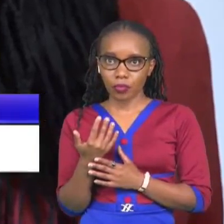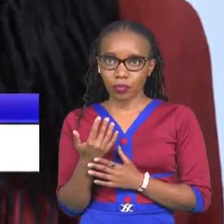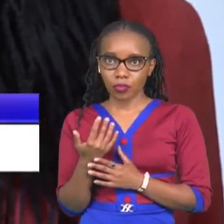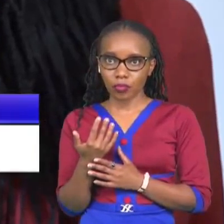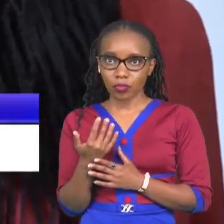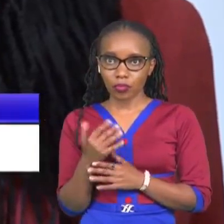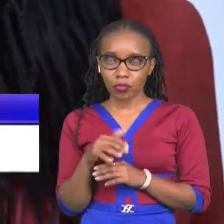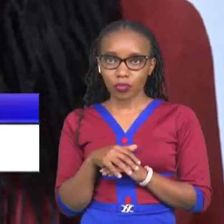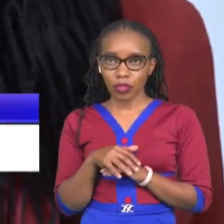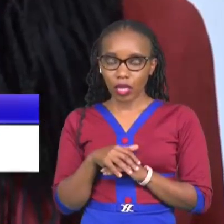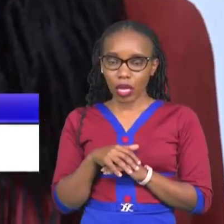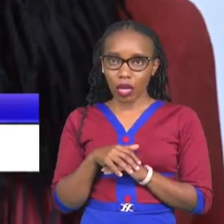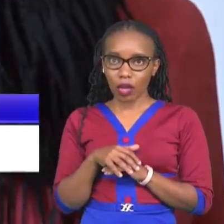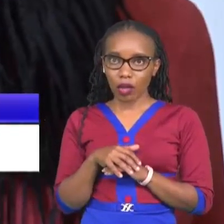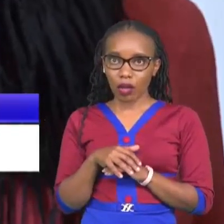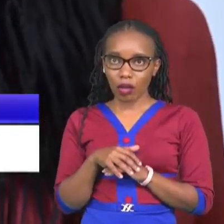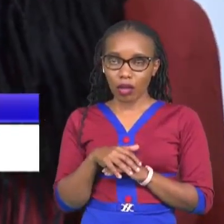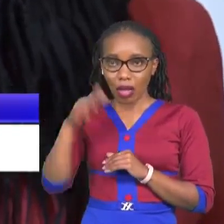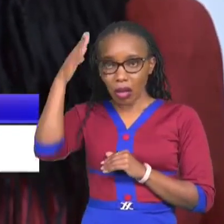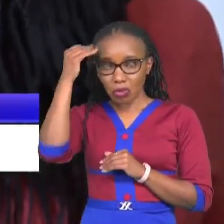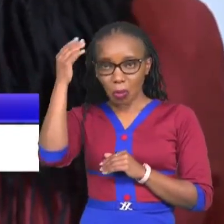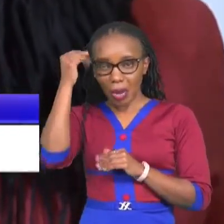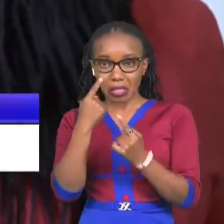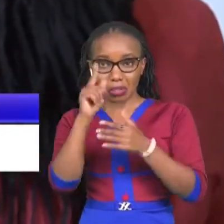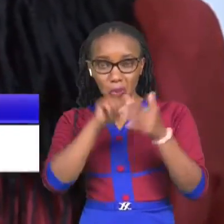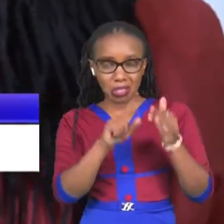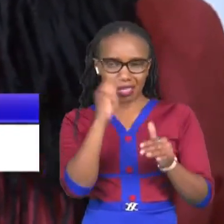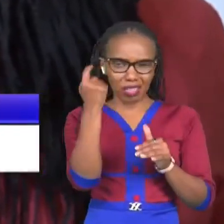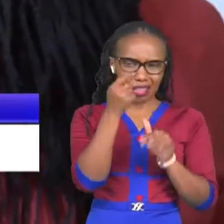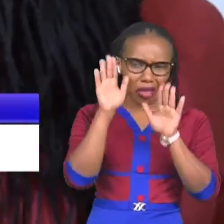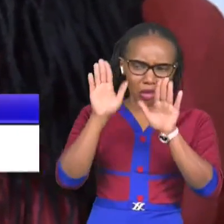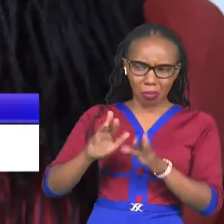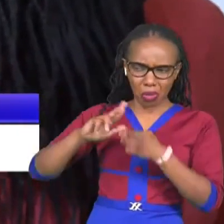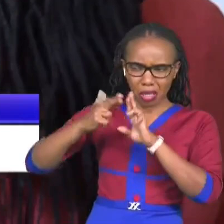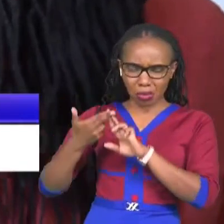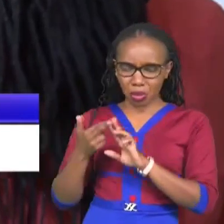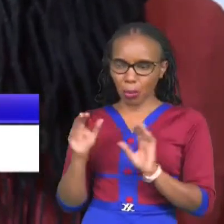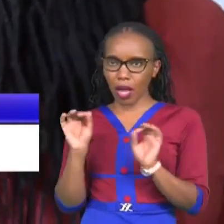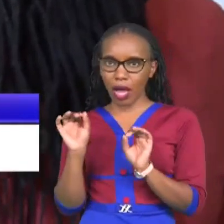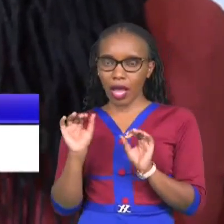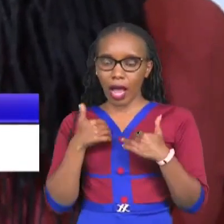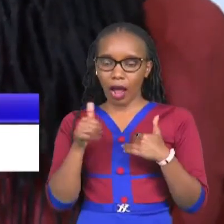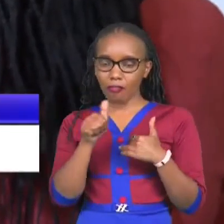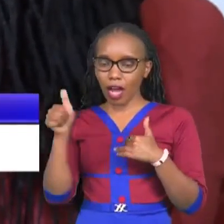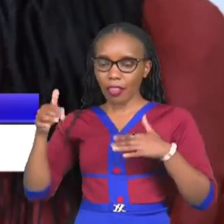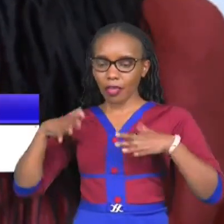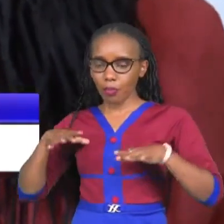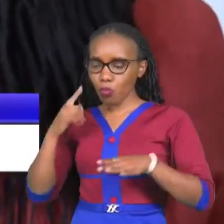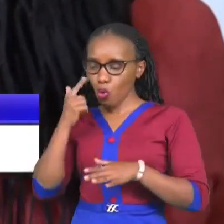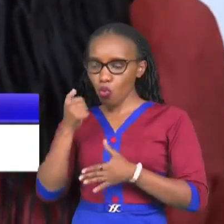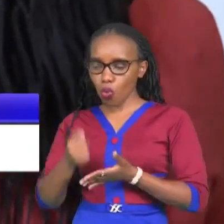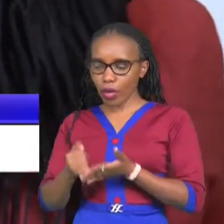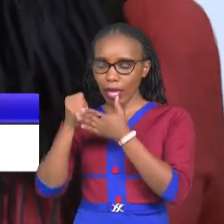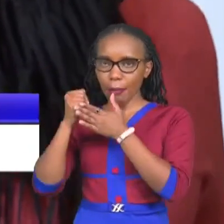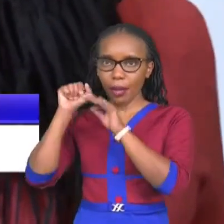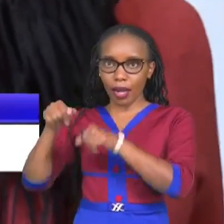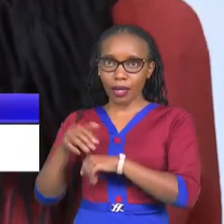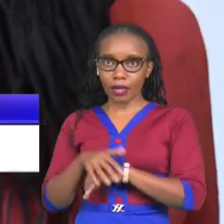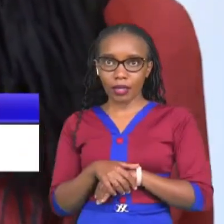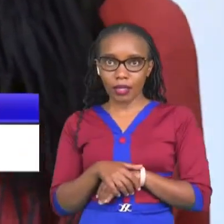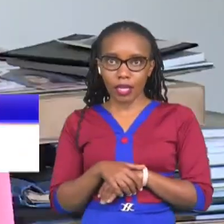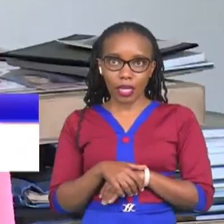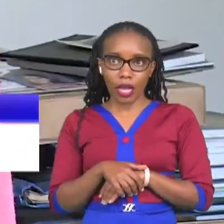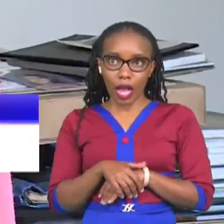necessarily the most important relationship. We've got other people we can turn to. And, you know, there are plenty